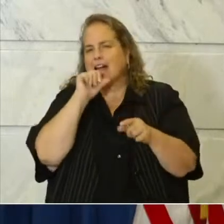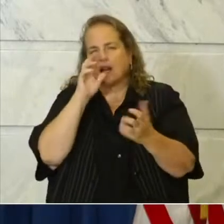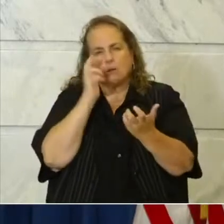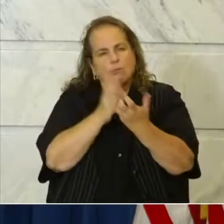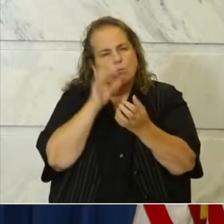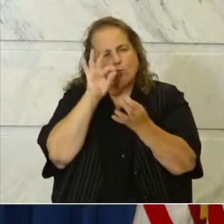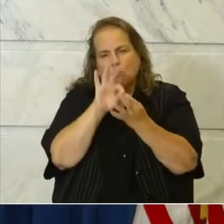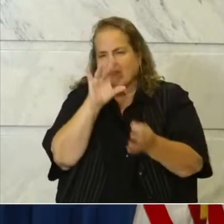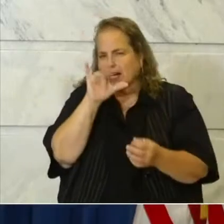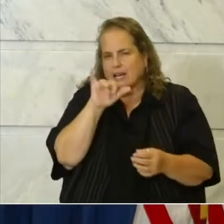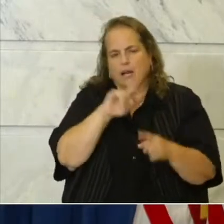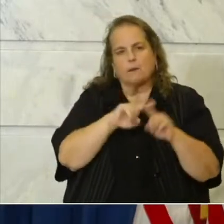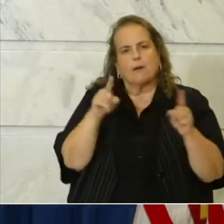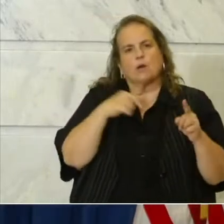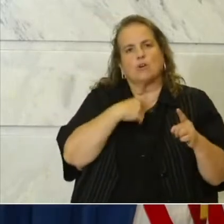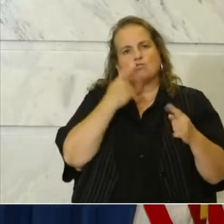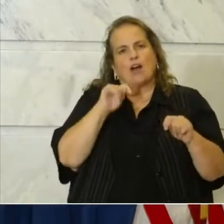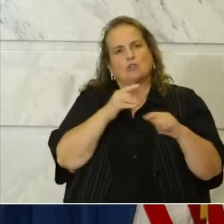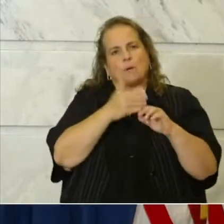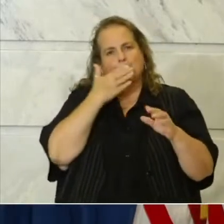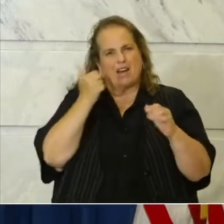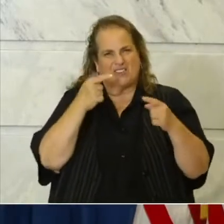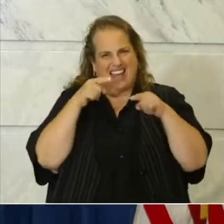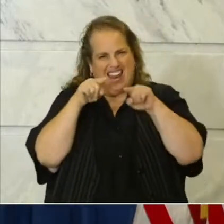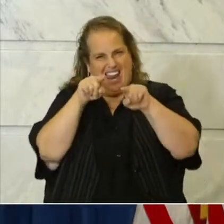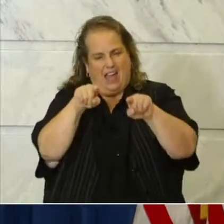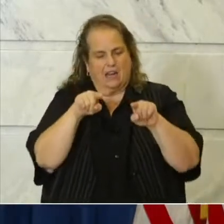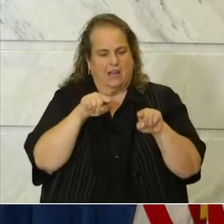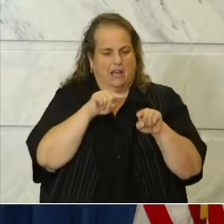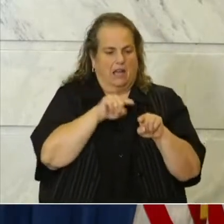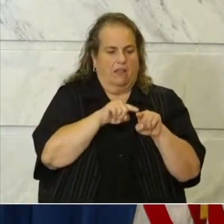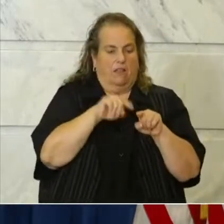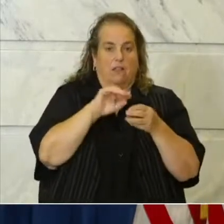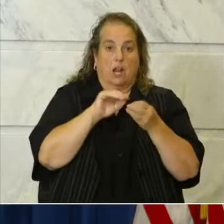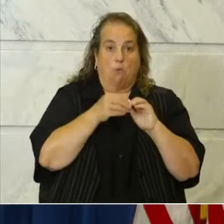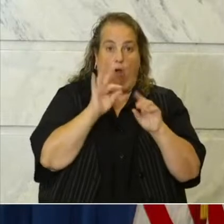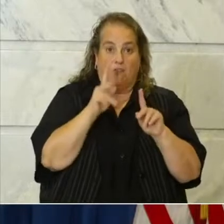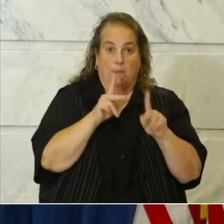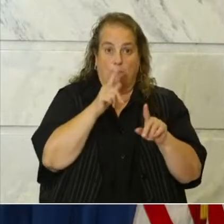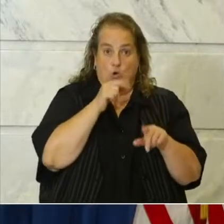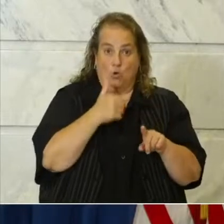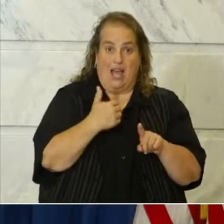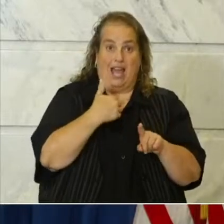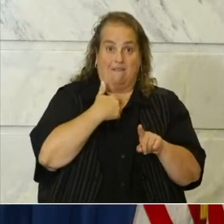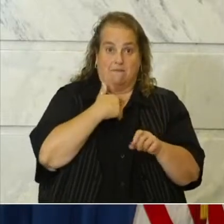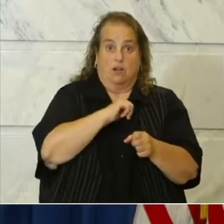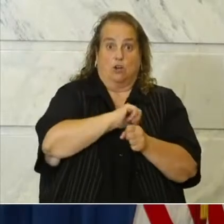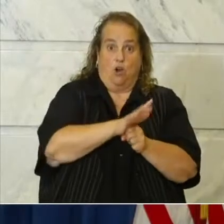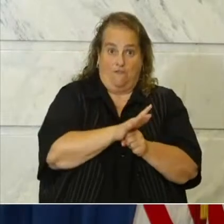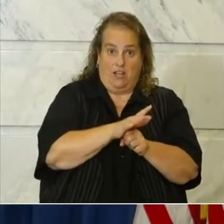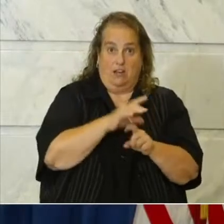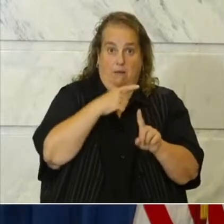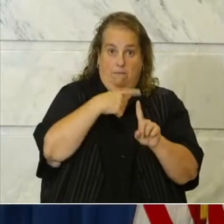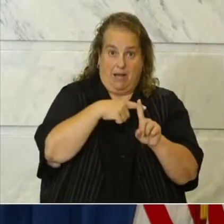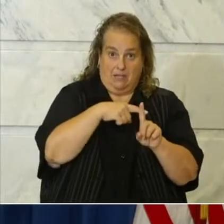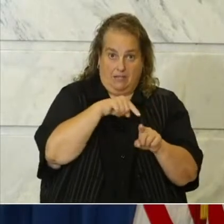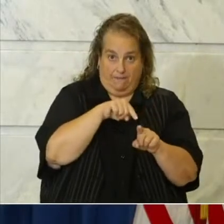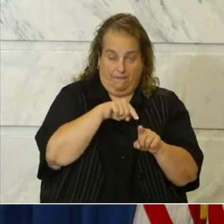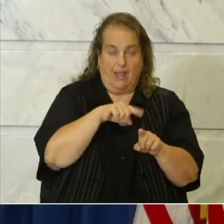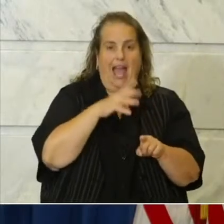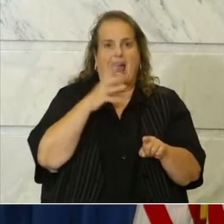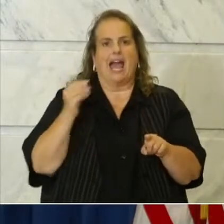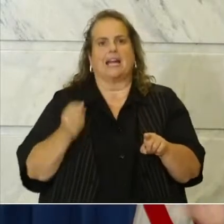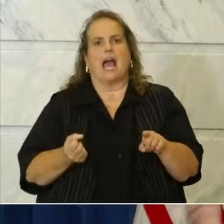better aligning the numerator with the denominator, because then it's more likely the positives are accompanied by the actual day they were